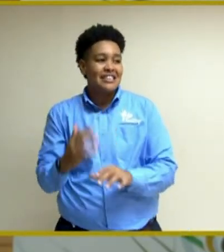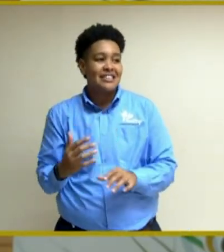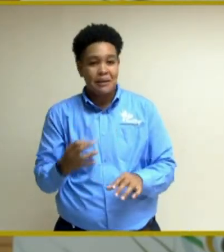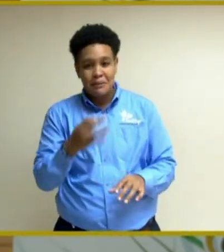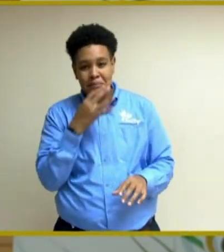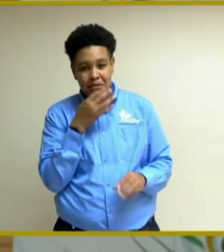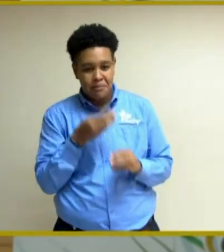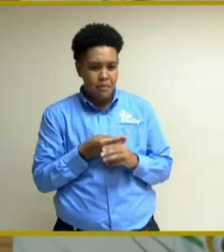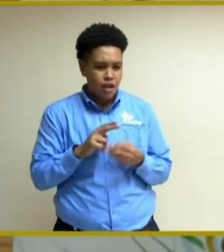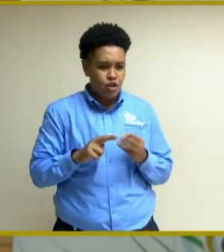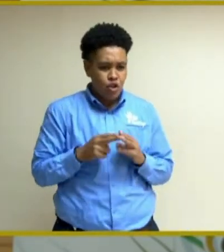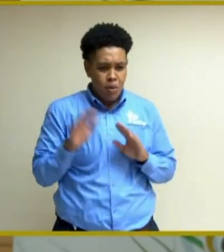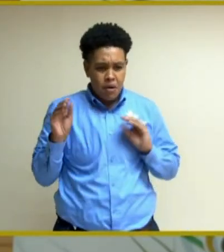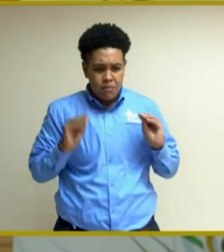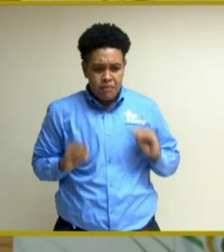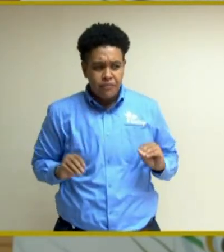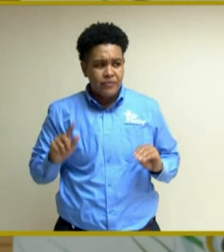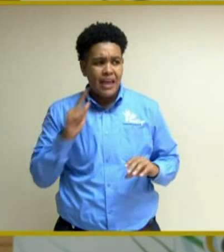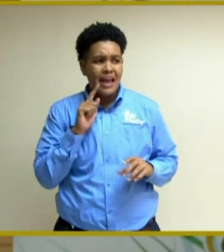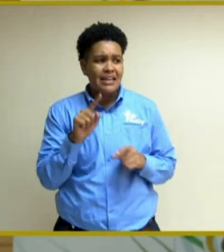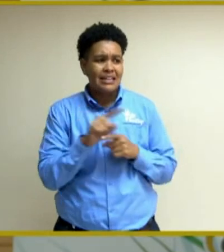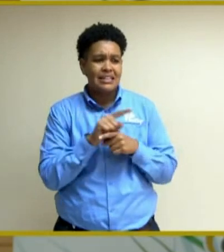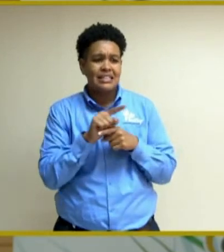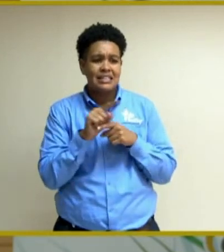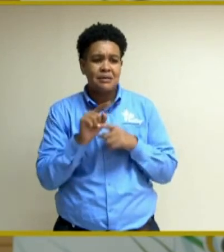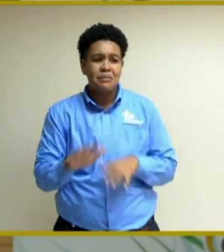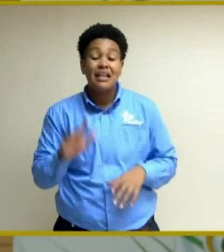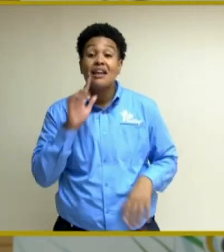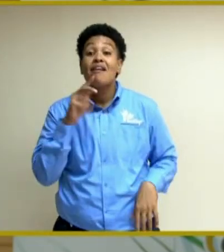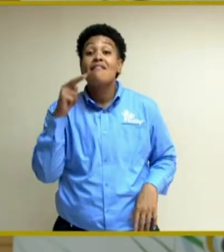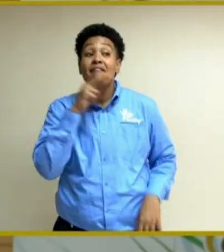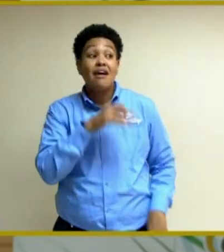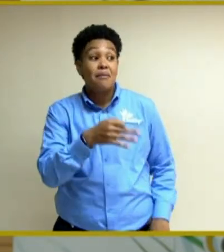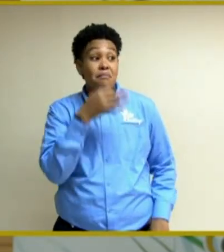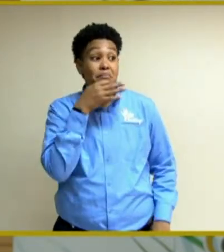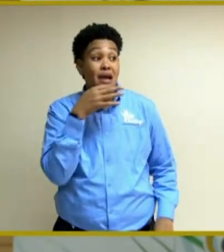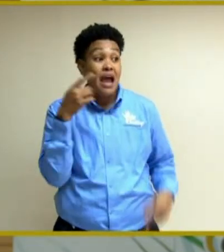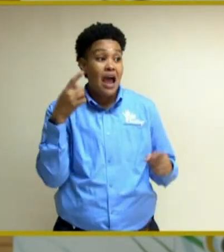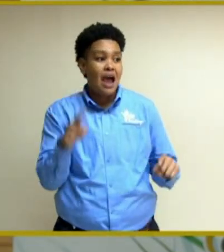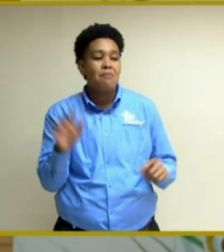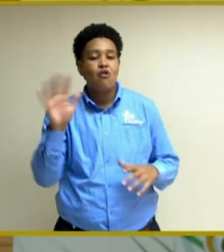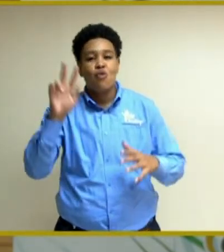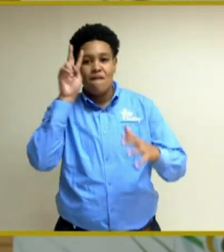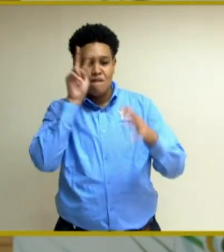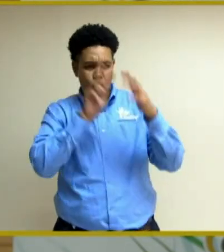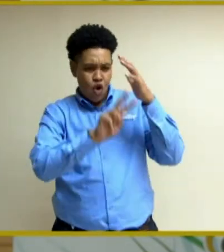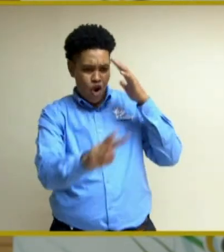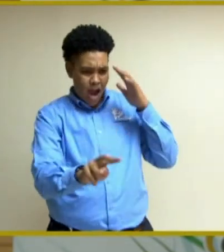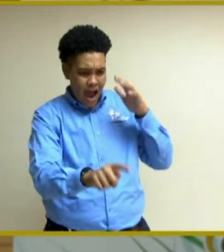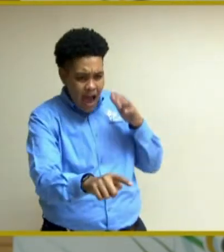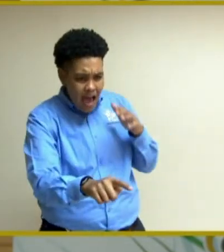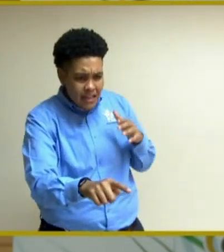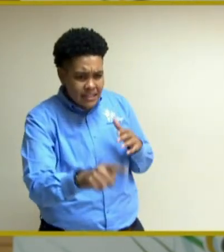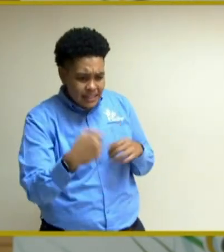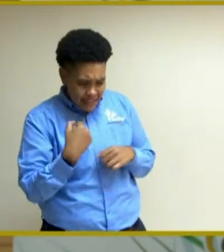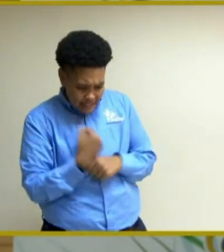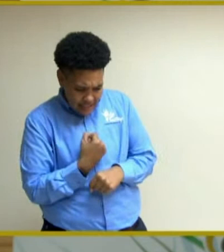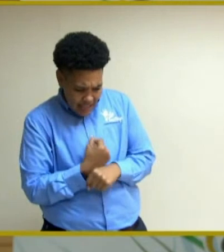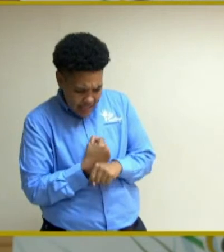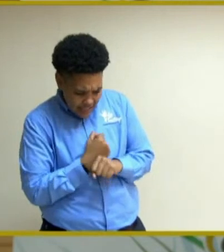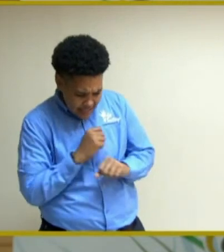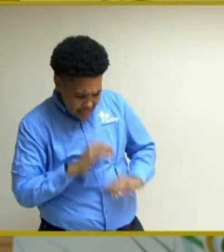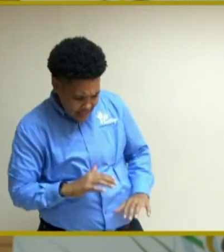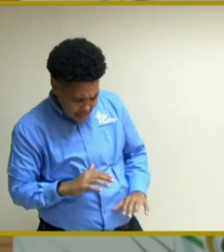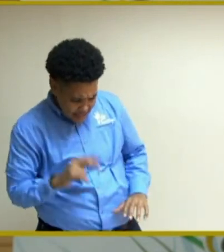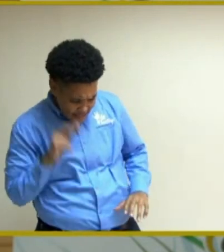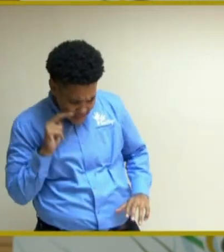and the discipline of epidemiology is about forecasting, it's about statistics,